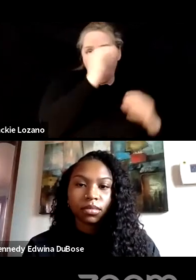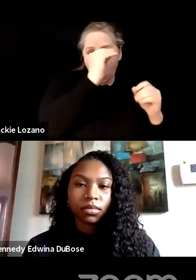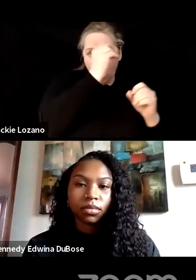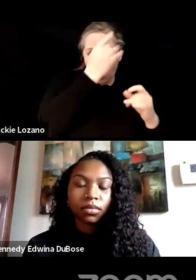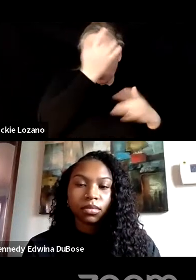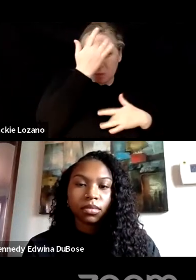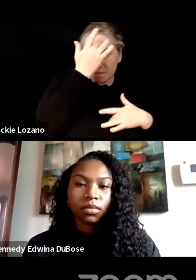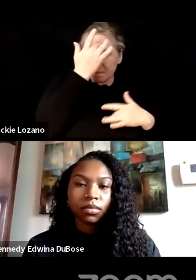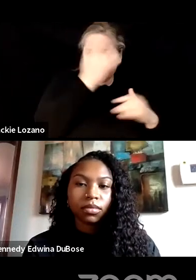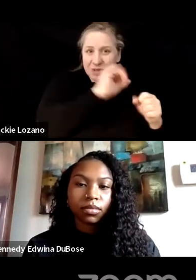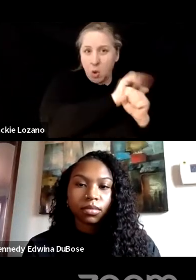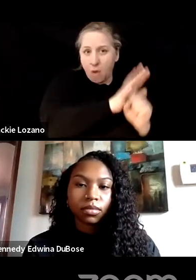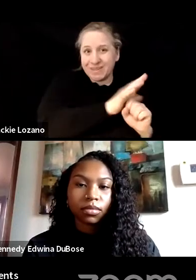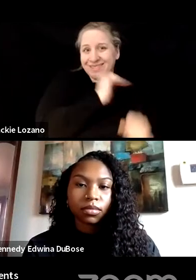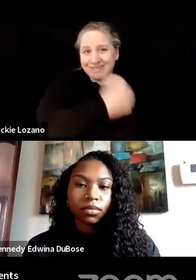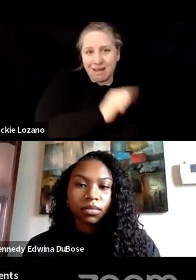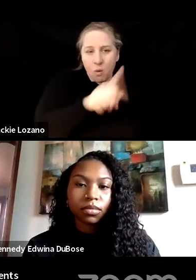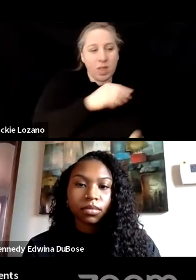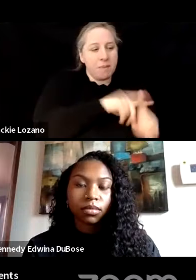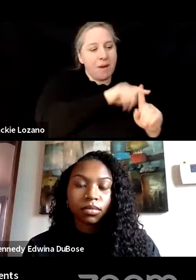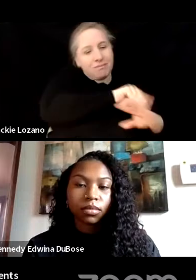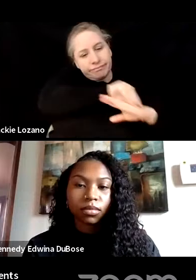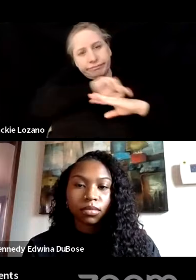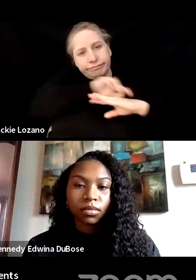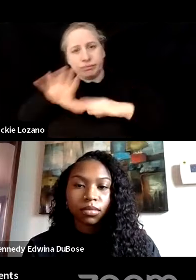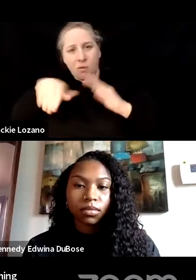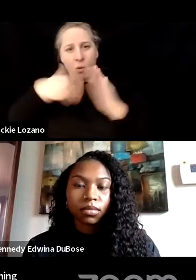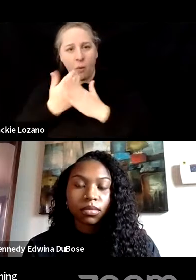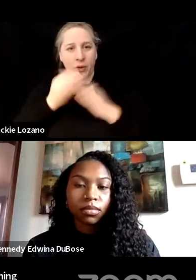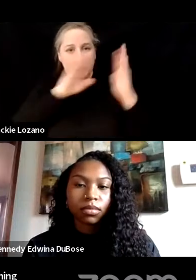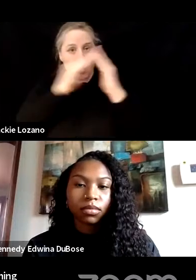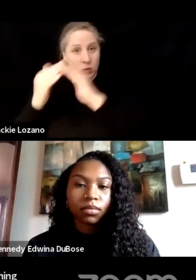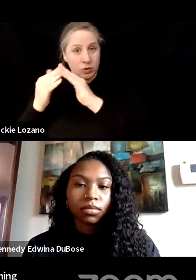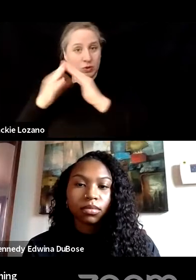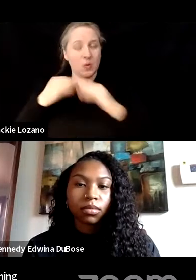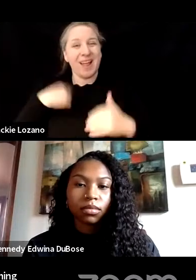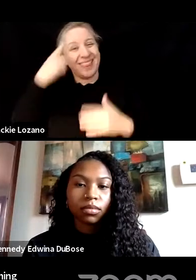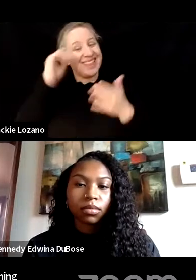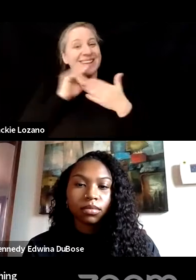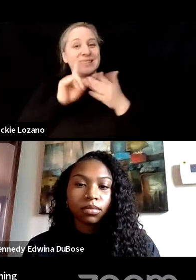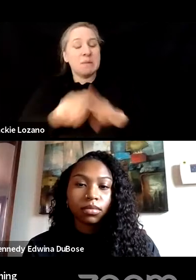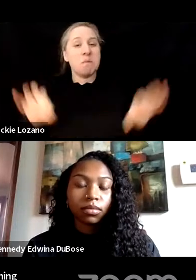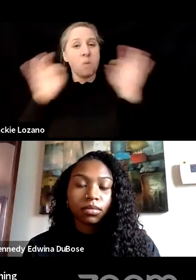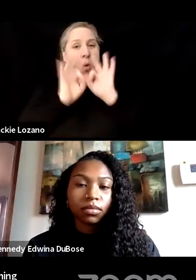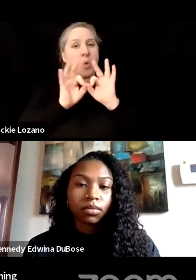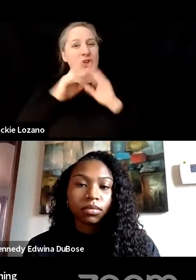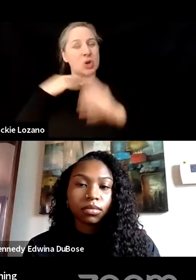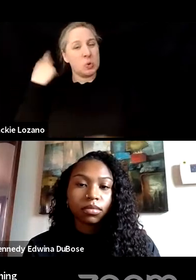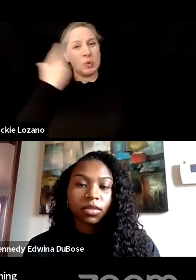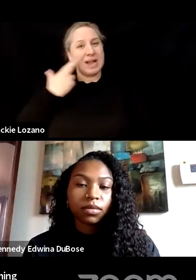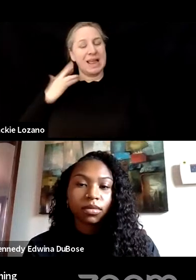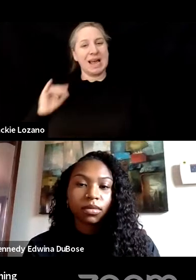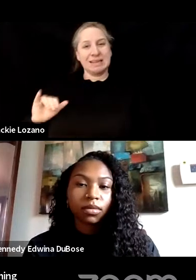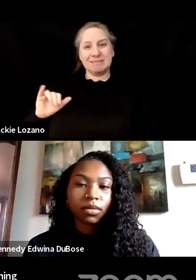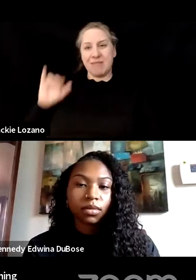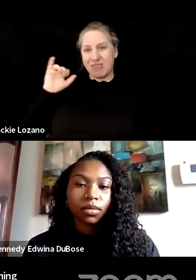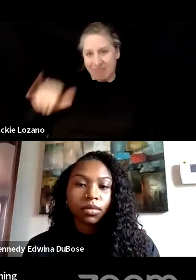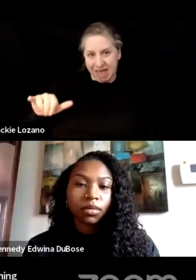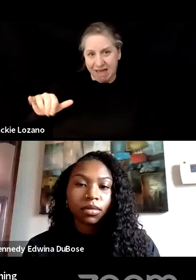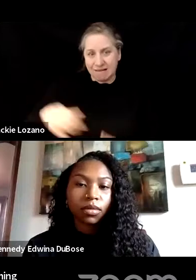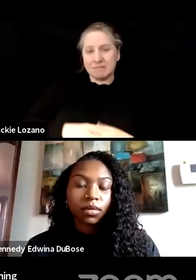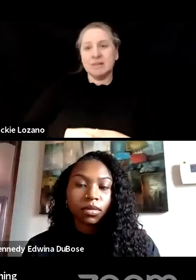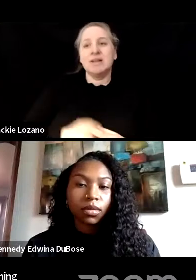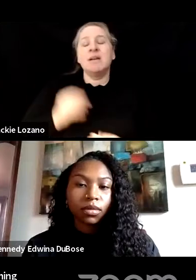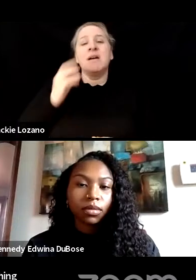impacting, as I said, their entire community. And so I think that it's important to realize that, for one,